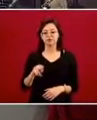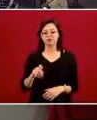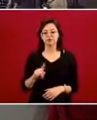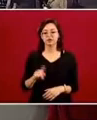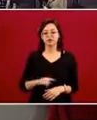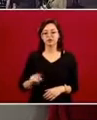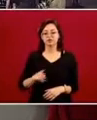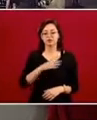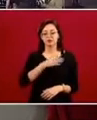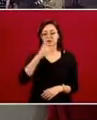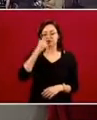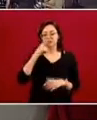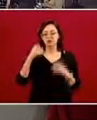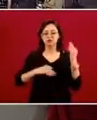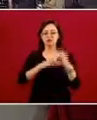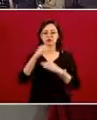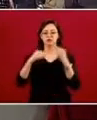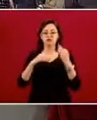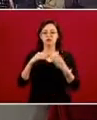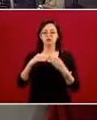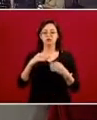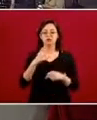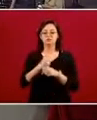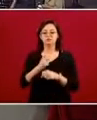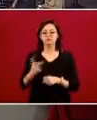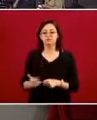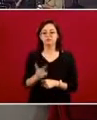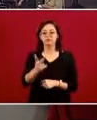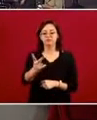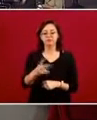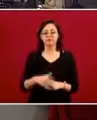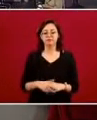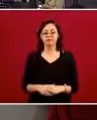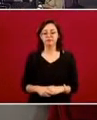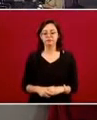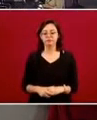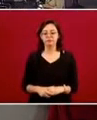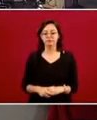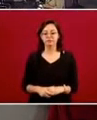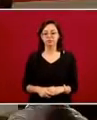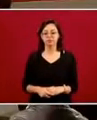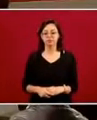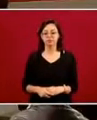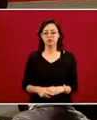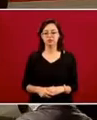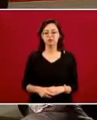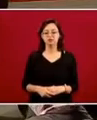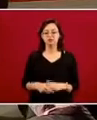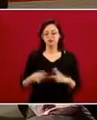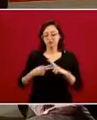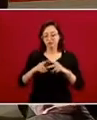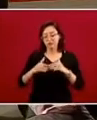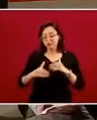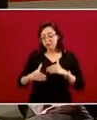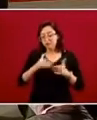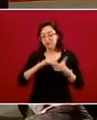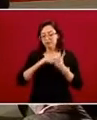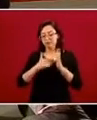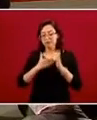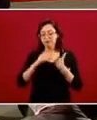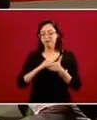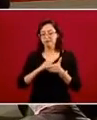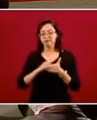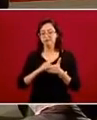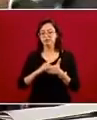Thank you. Good evening, everyone. I would like to ask, the strategy that you are implementing, are